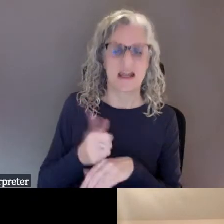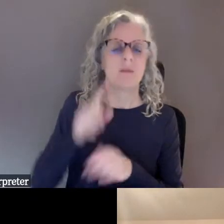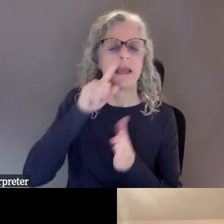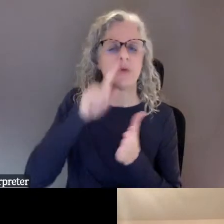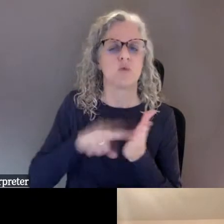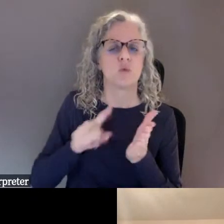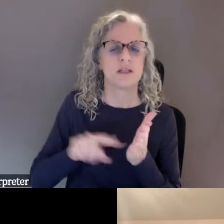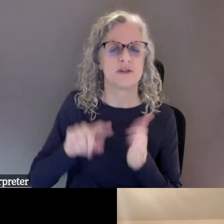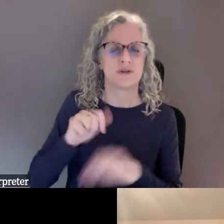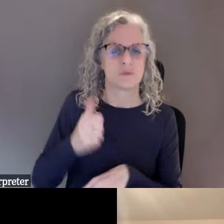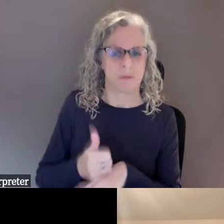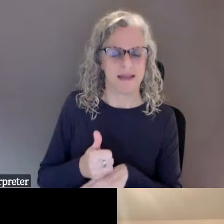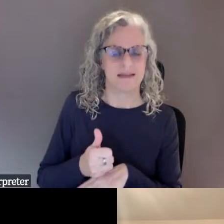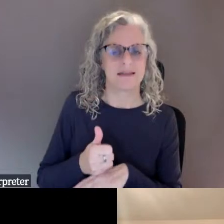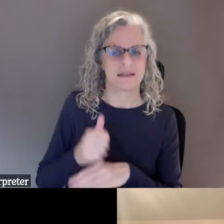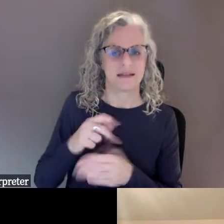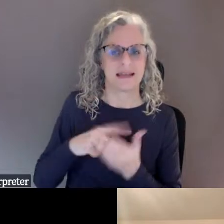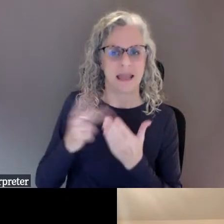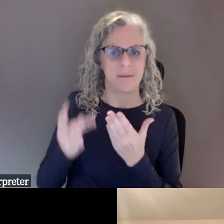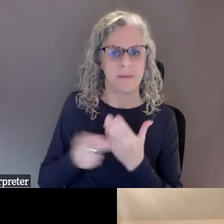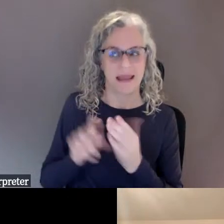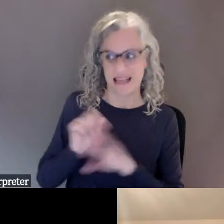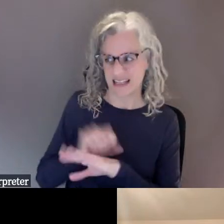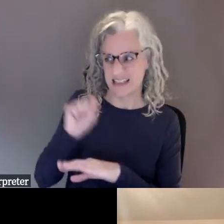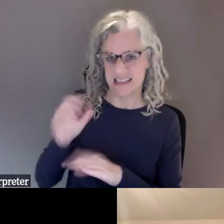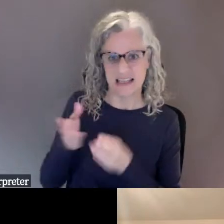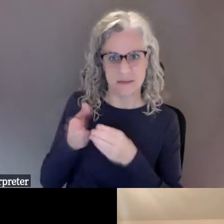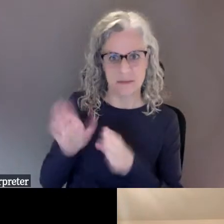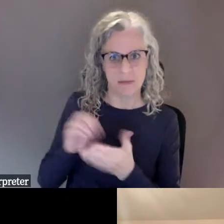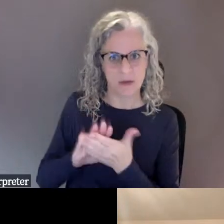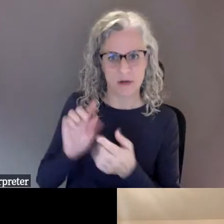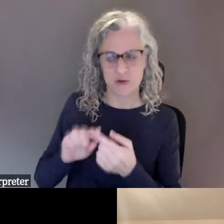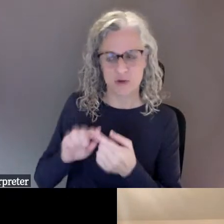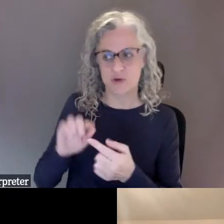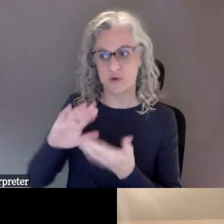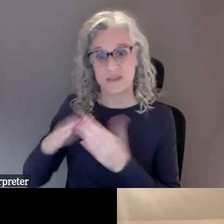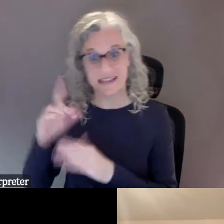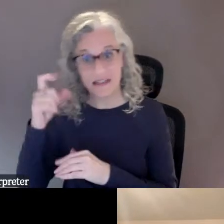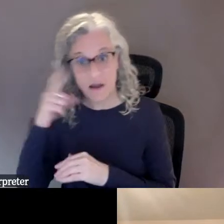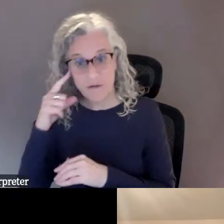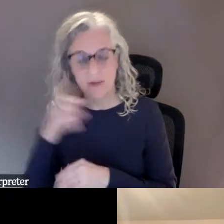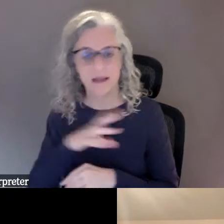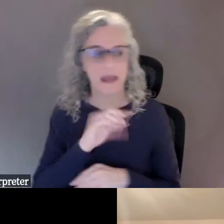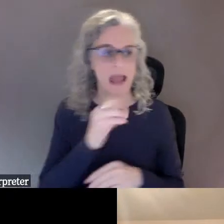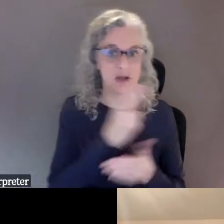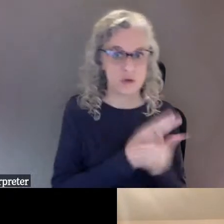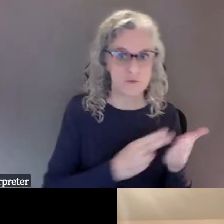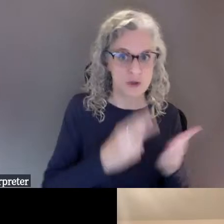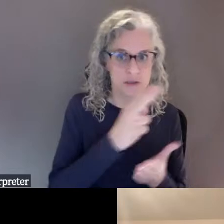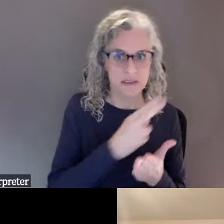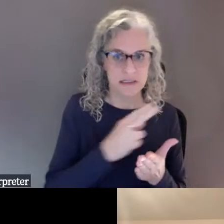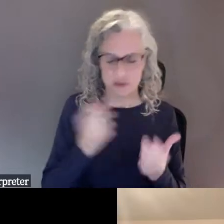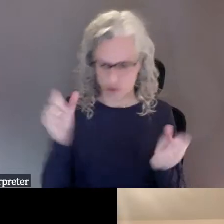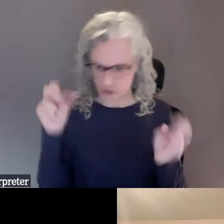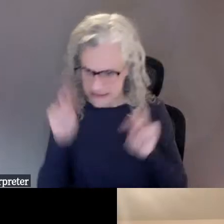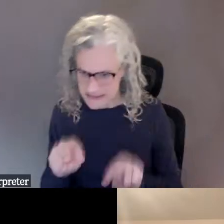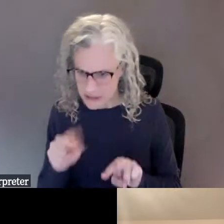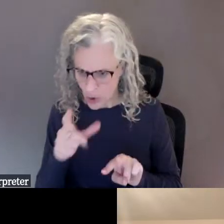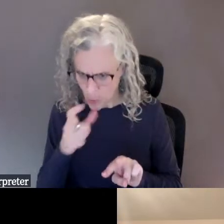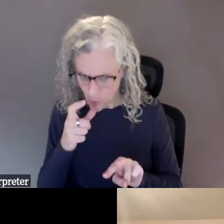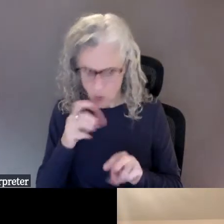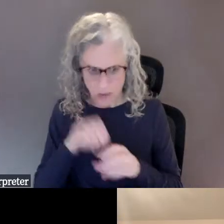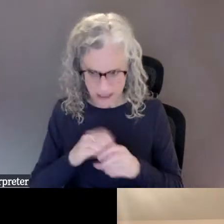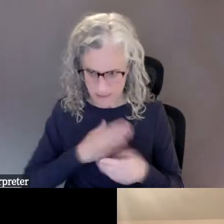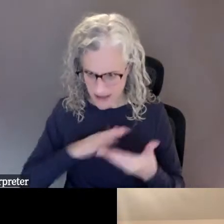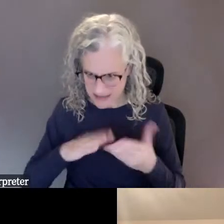send public records to your city government and to universities and just see who is in my city limits invested in these.